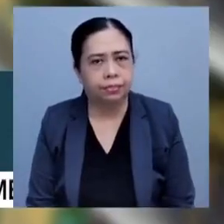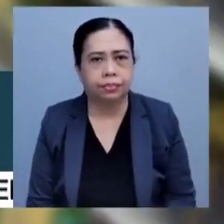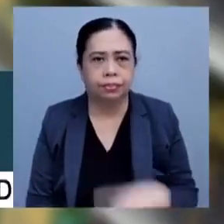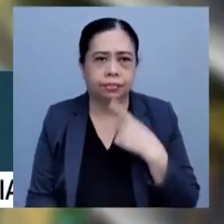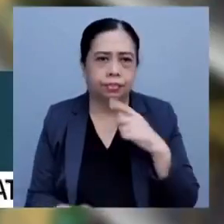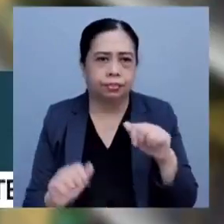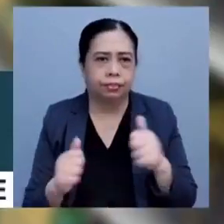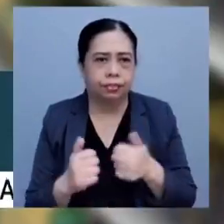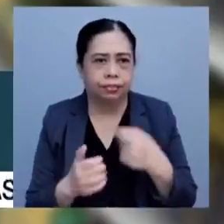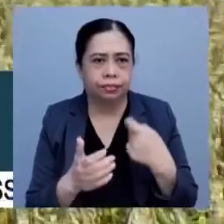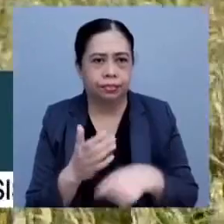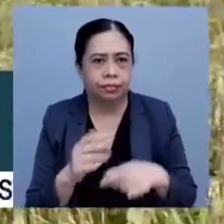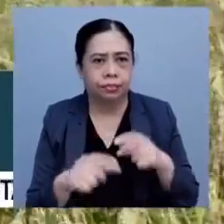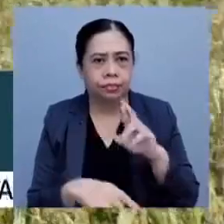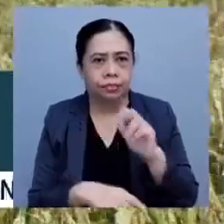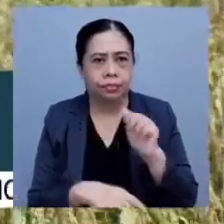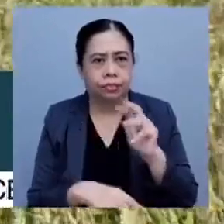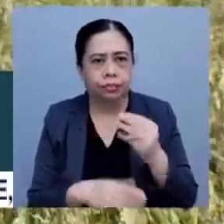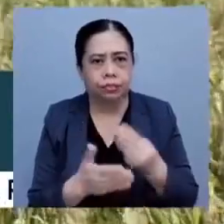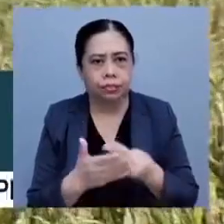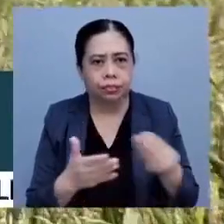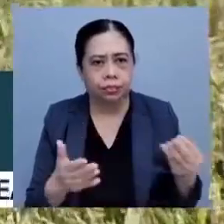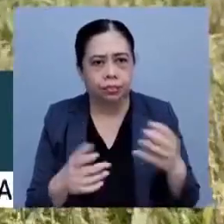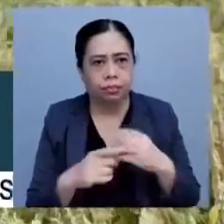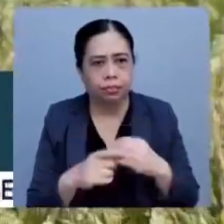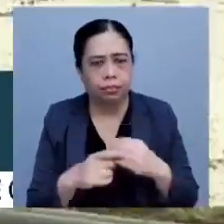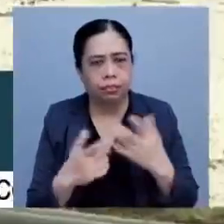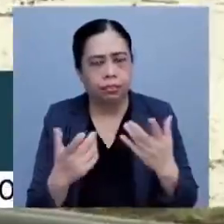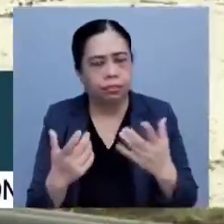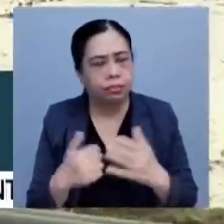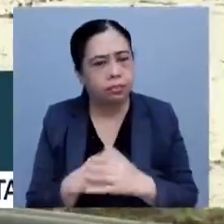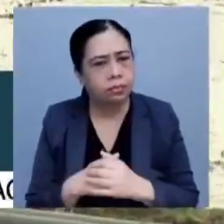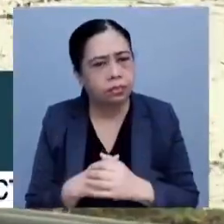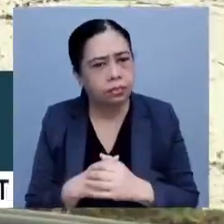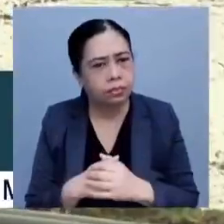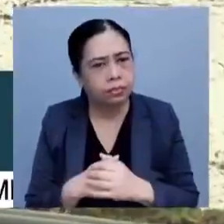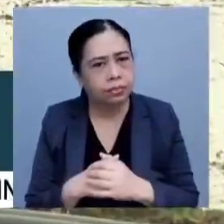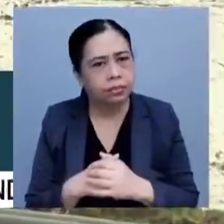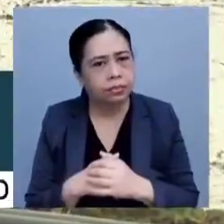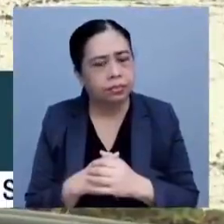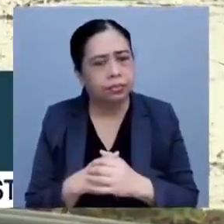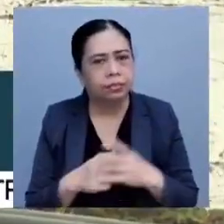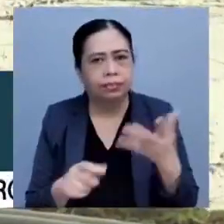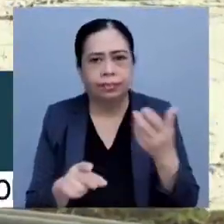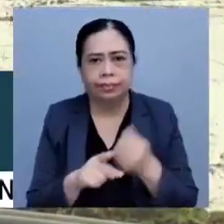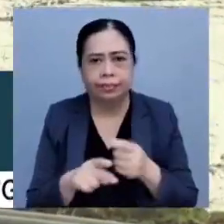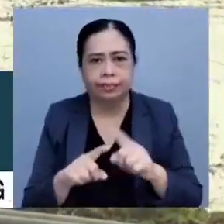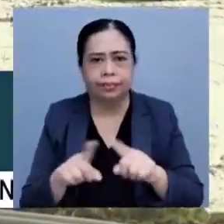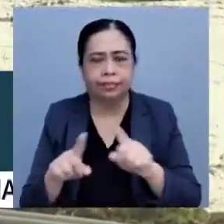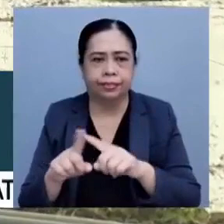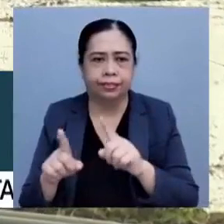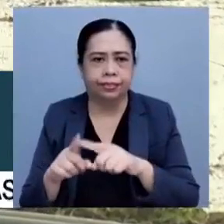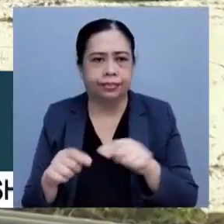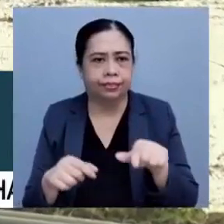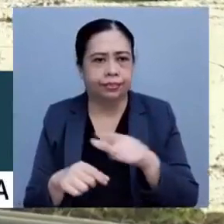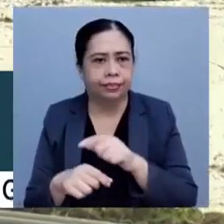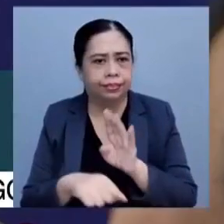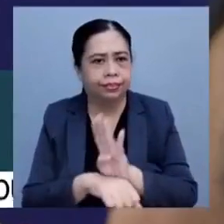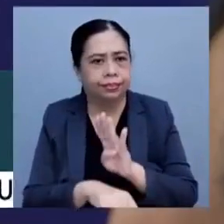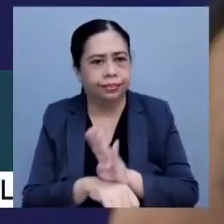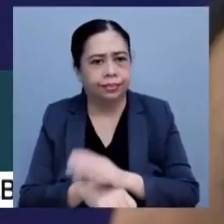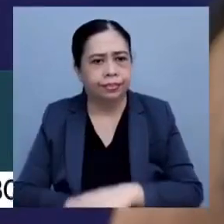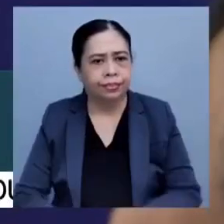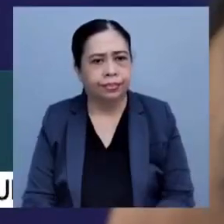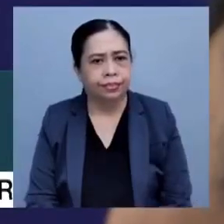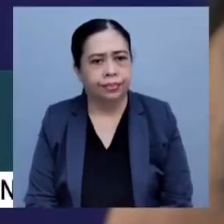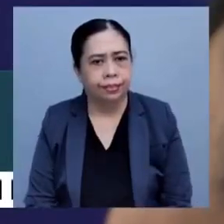high prices of raw materials and low agricultural output, which also affect many of franchise firms' supplies.